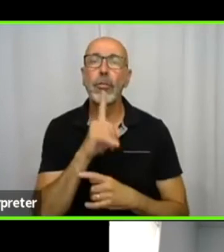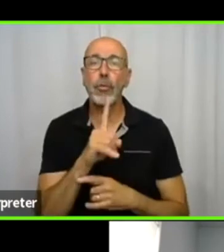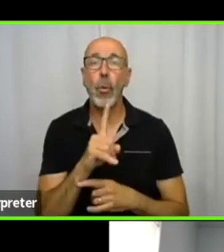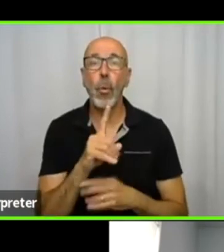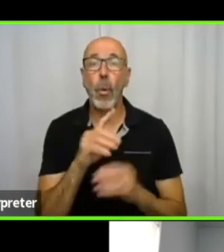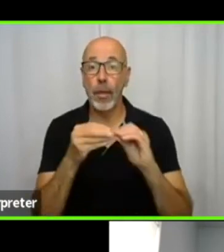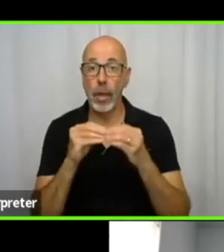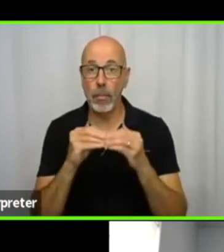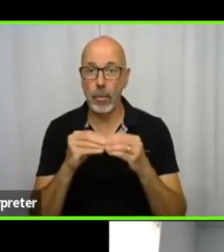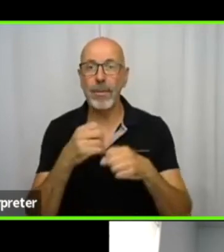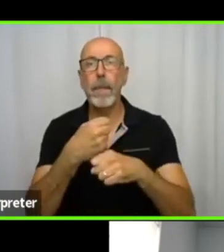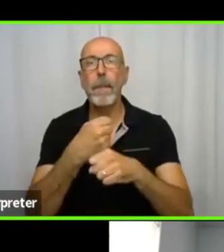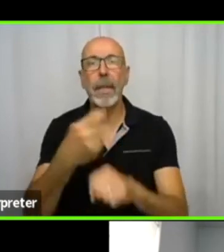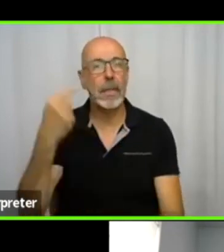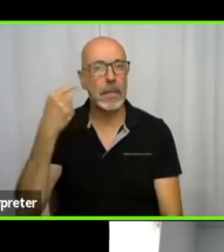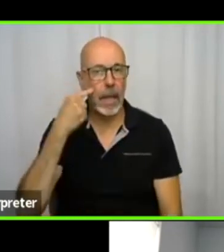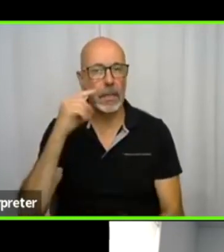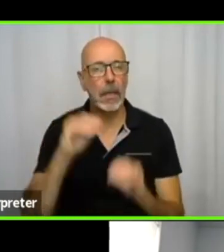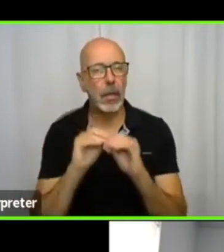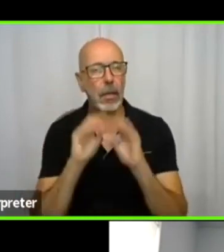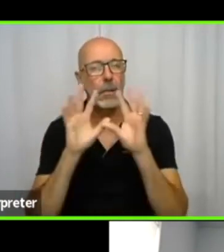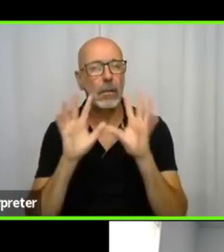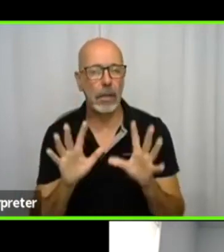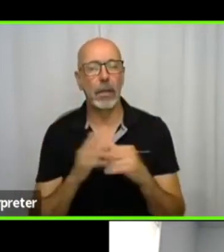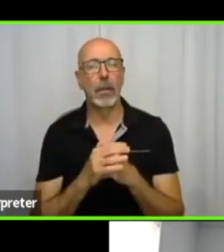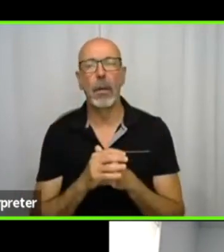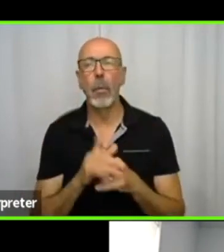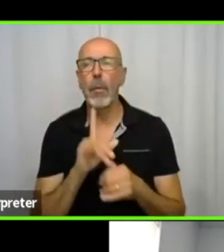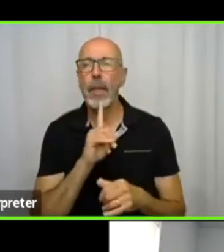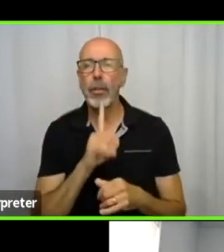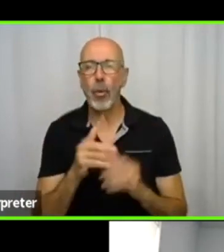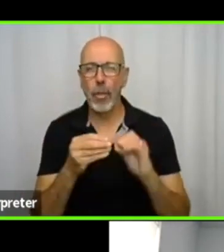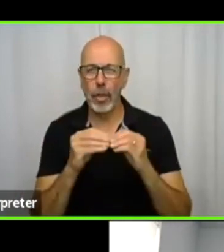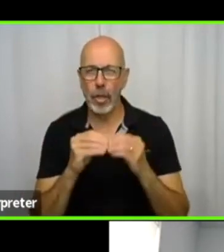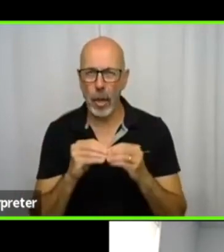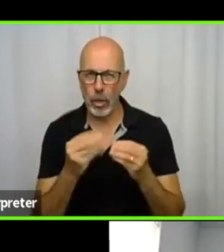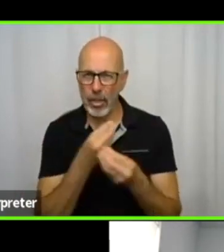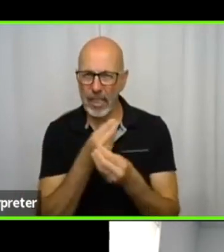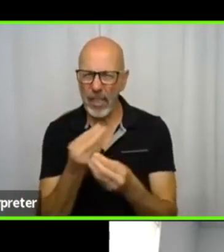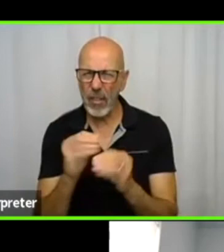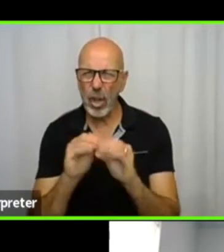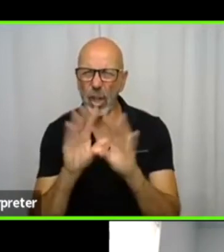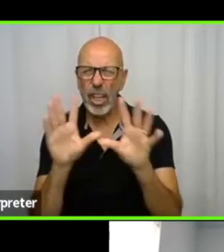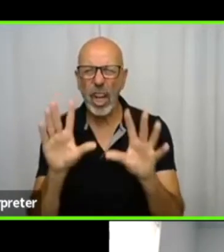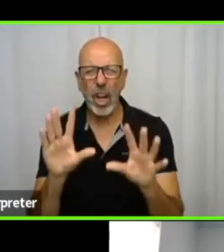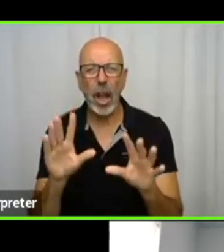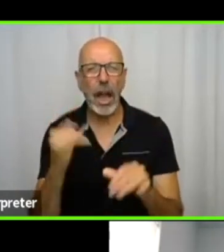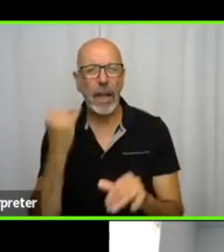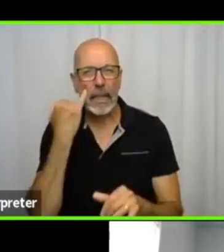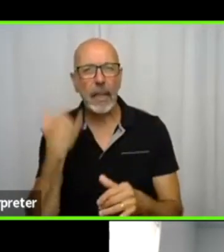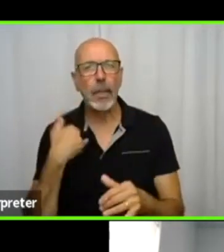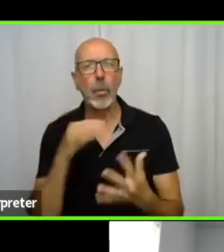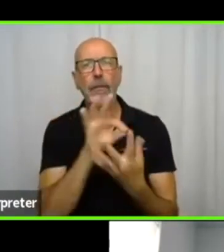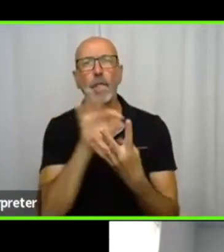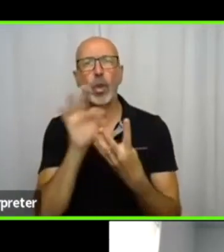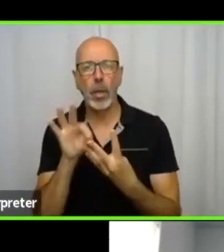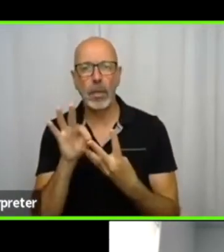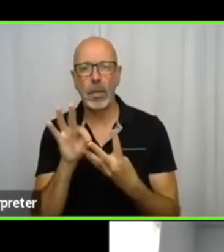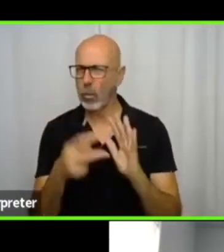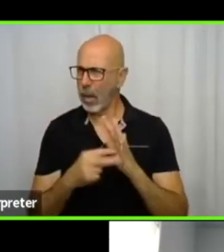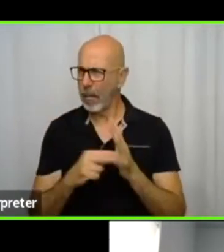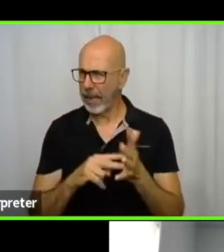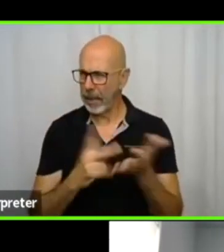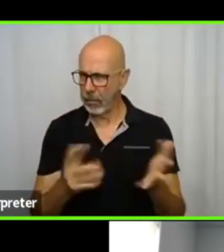numbers make sense. And we want to make sure that those numbers give you a clear sense of choice. And what I mean by